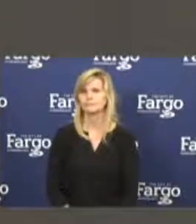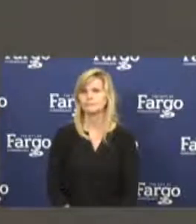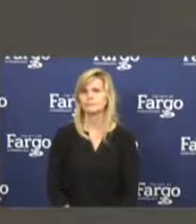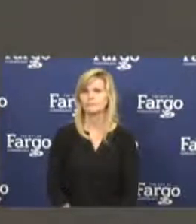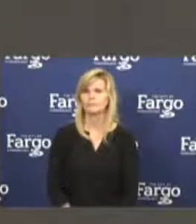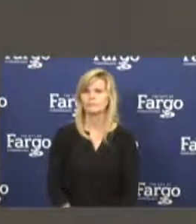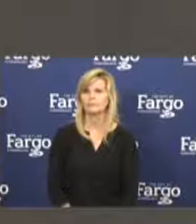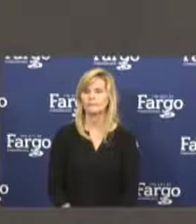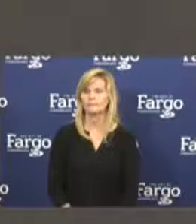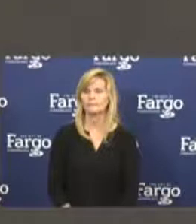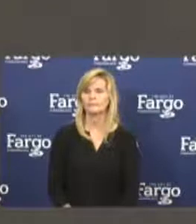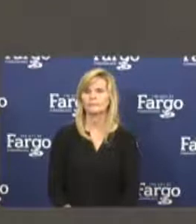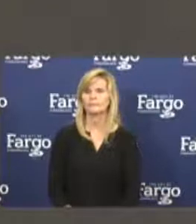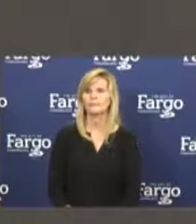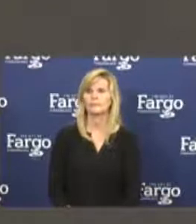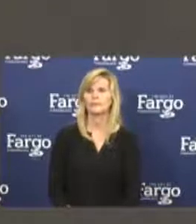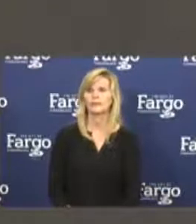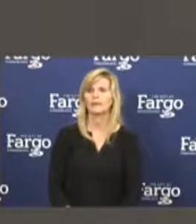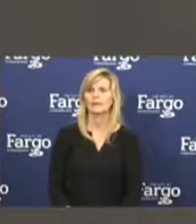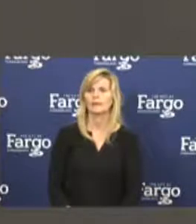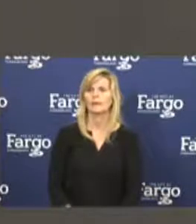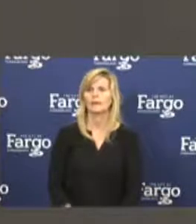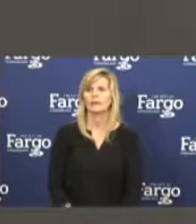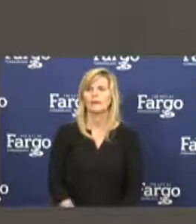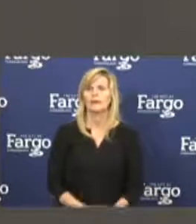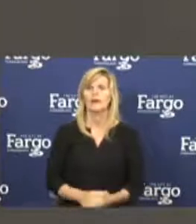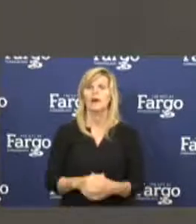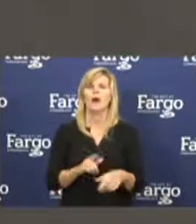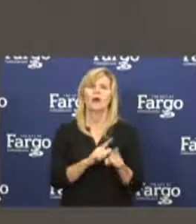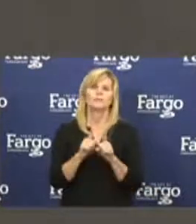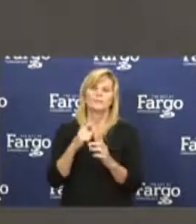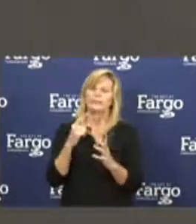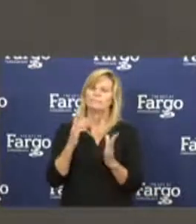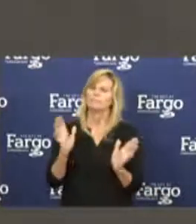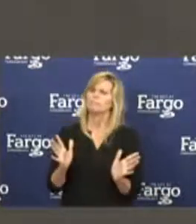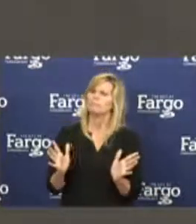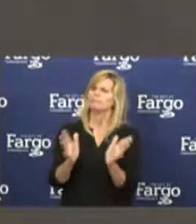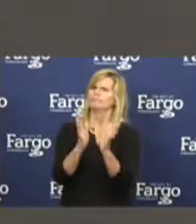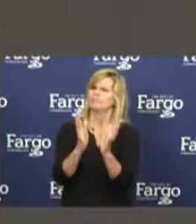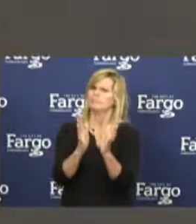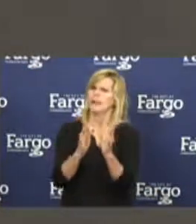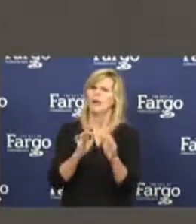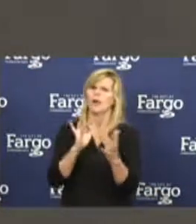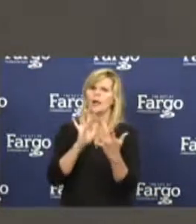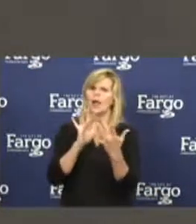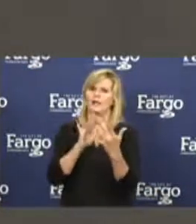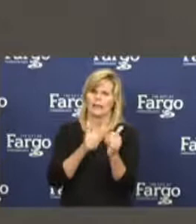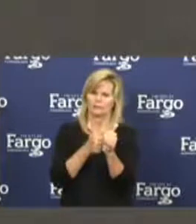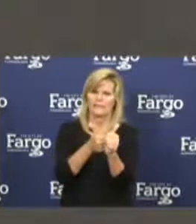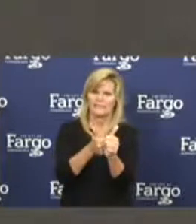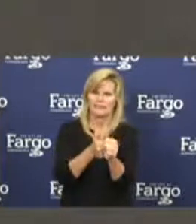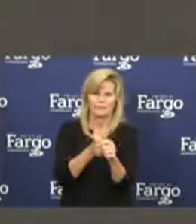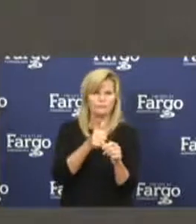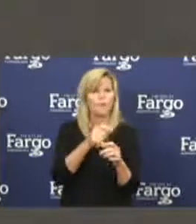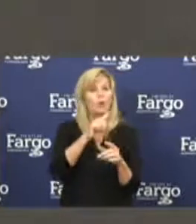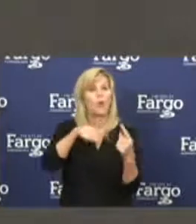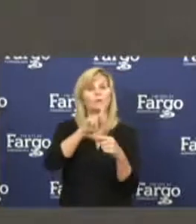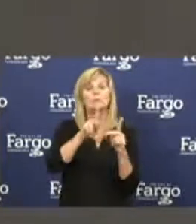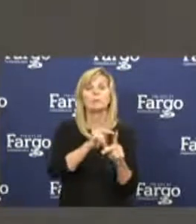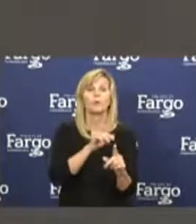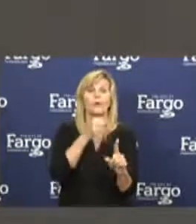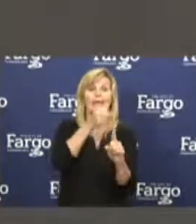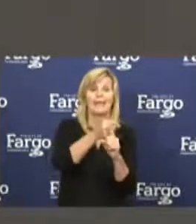And just a plug for contact tracing, our contact tracers across the states, both North Dakota, Minnesota, and wherever you